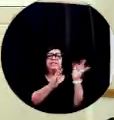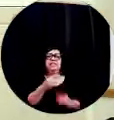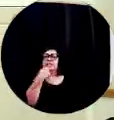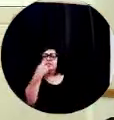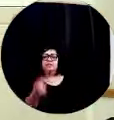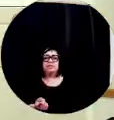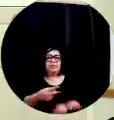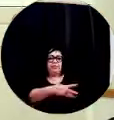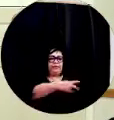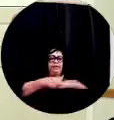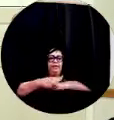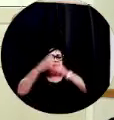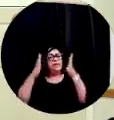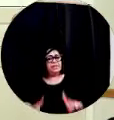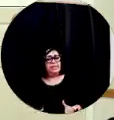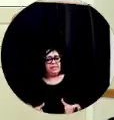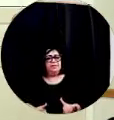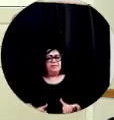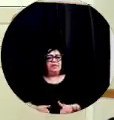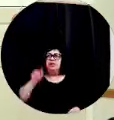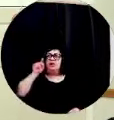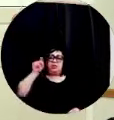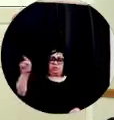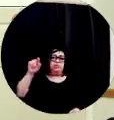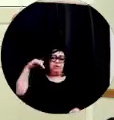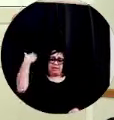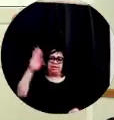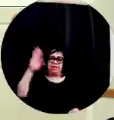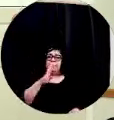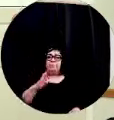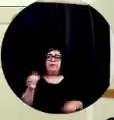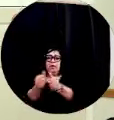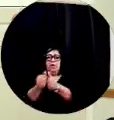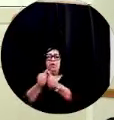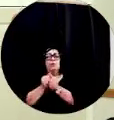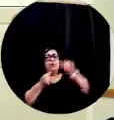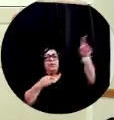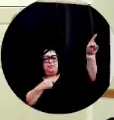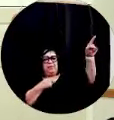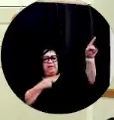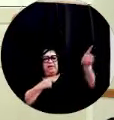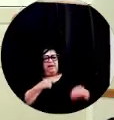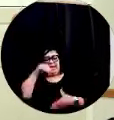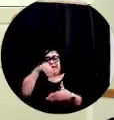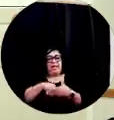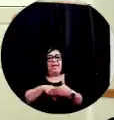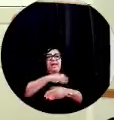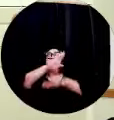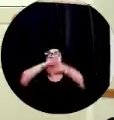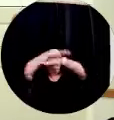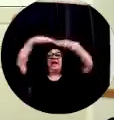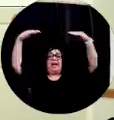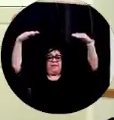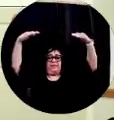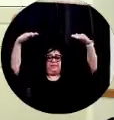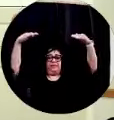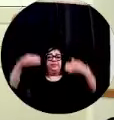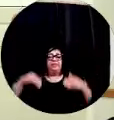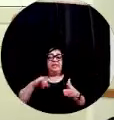Calvary. When he declared, tetelestai, it is finished, it started at